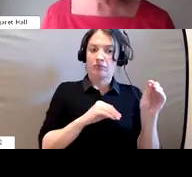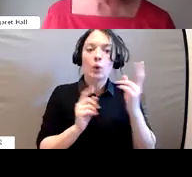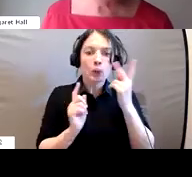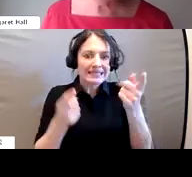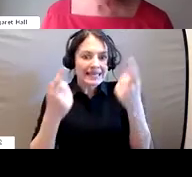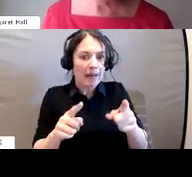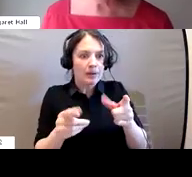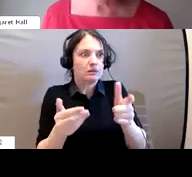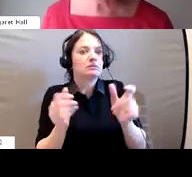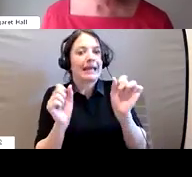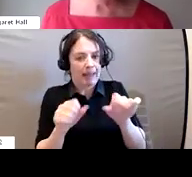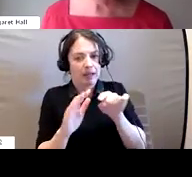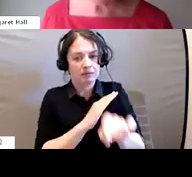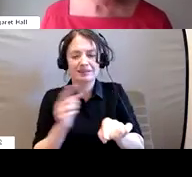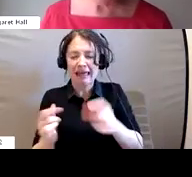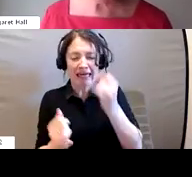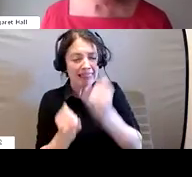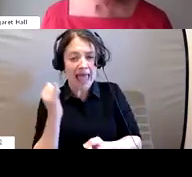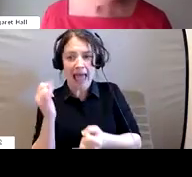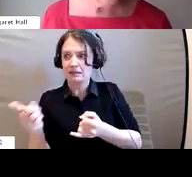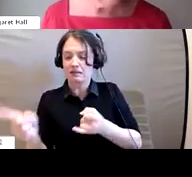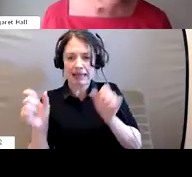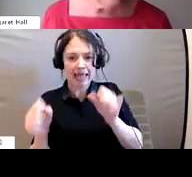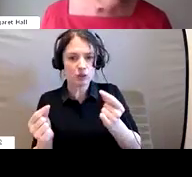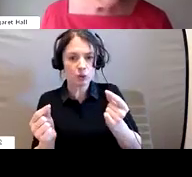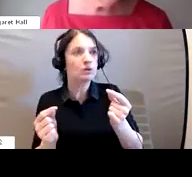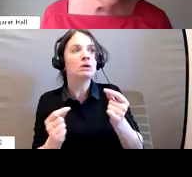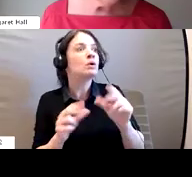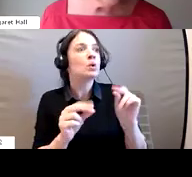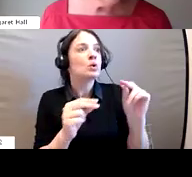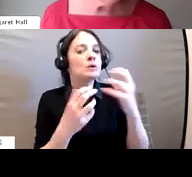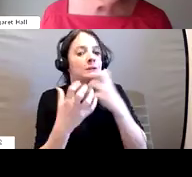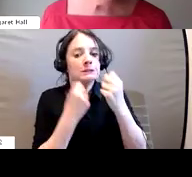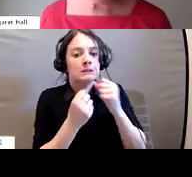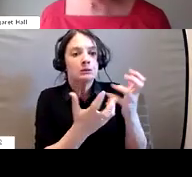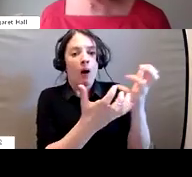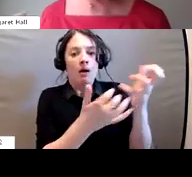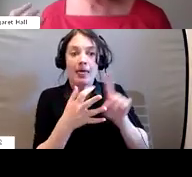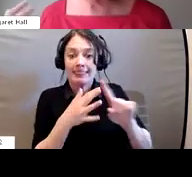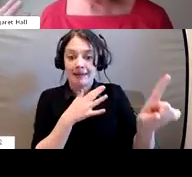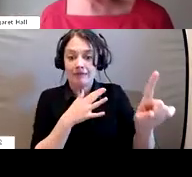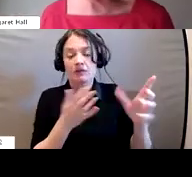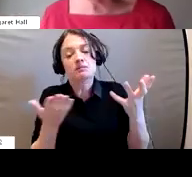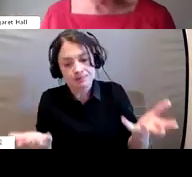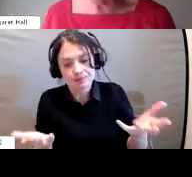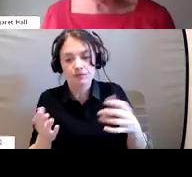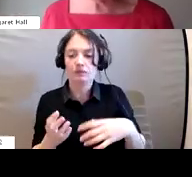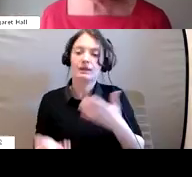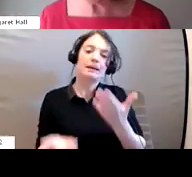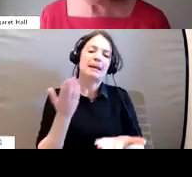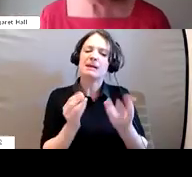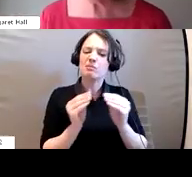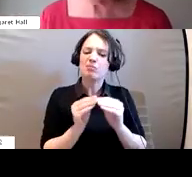last desperate move of the perpetrator to maintain that control when other more